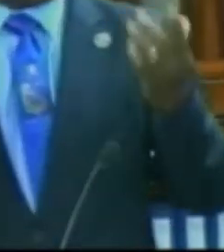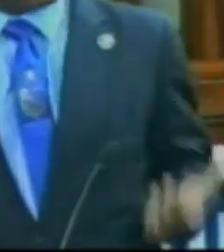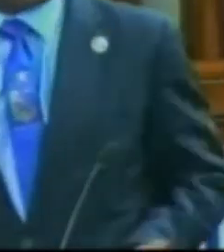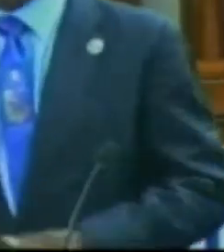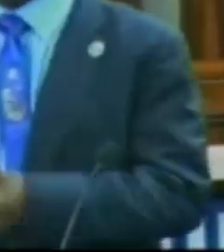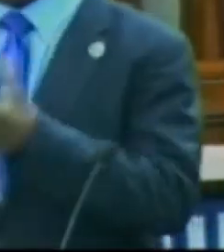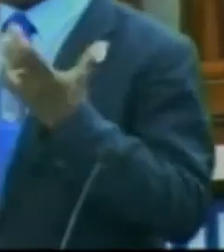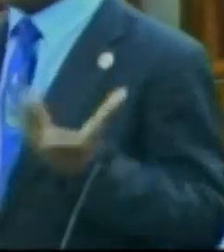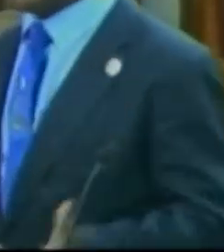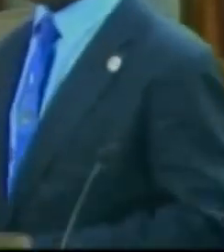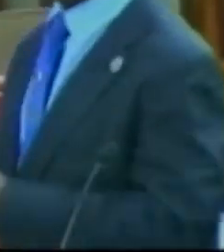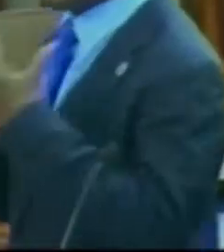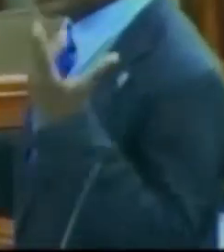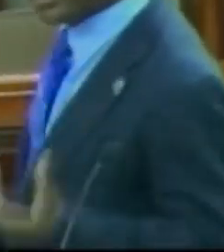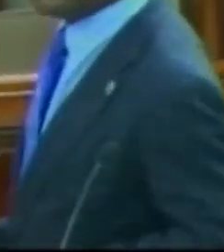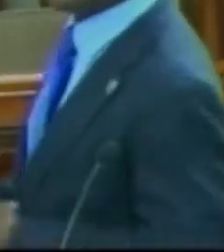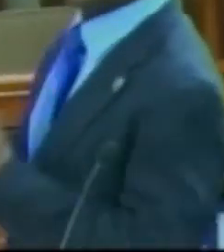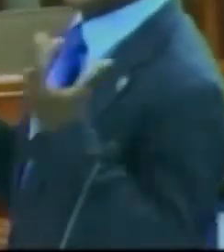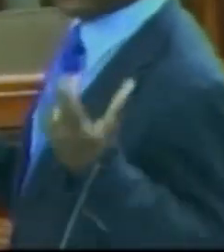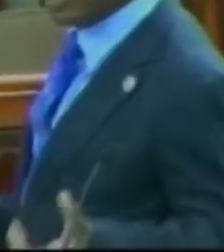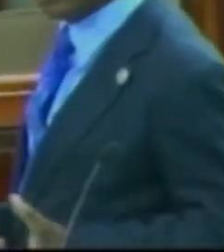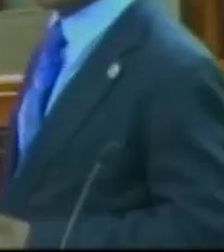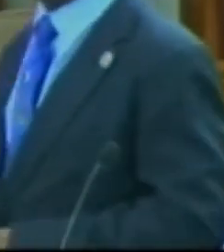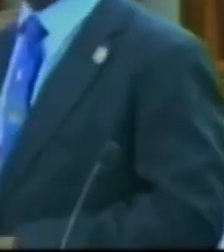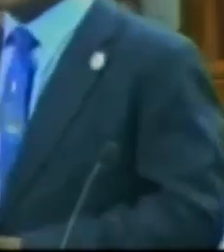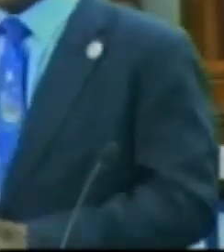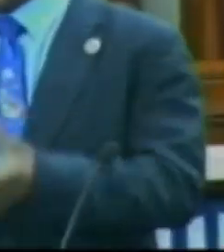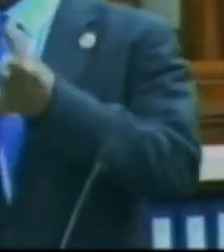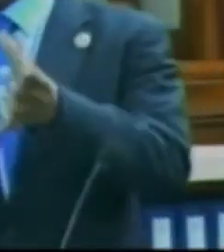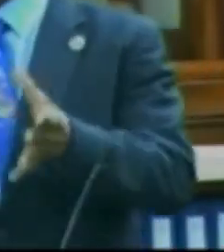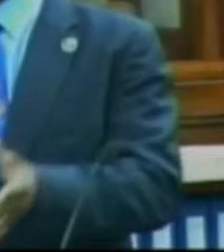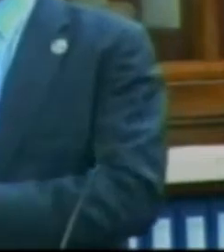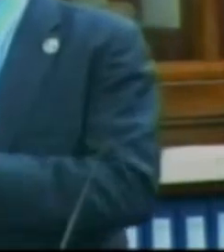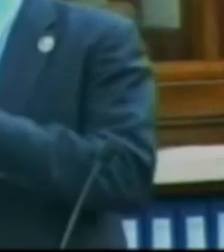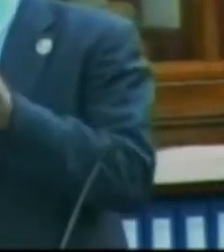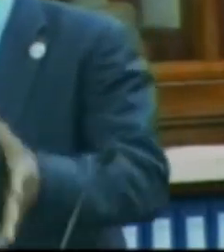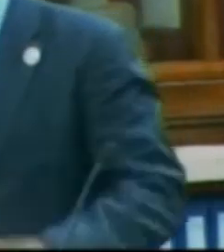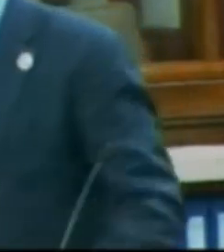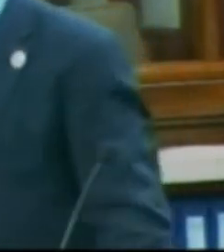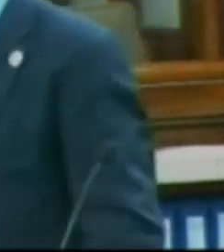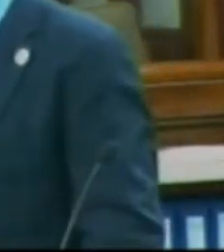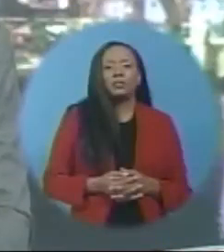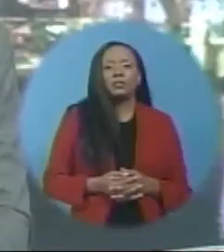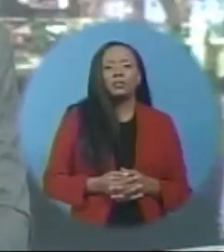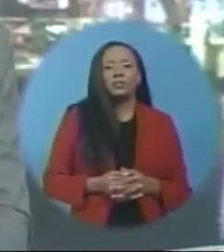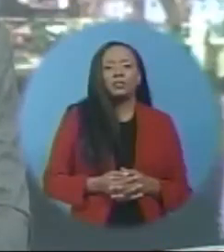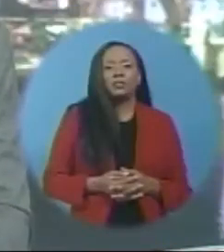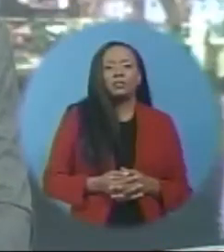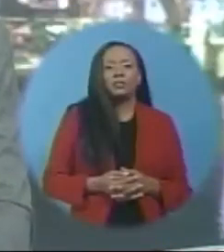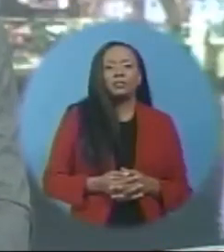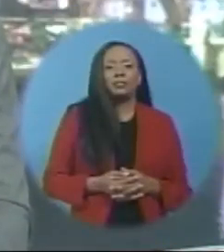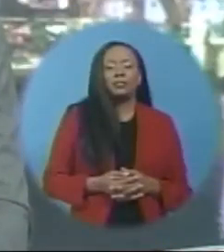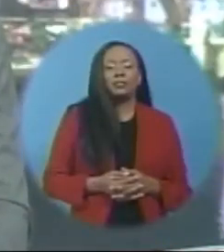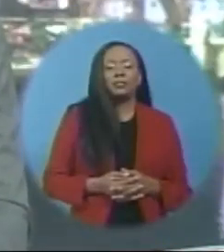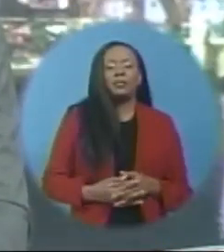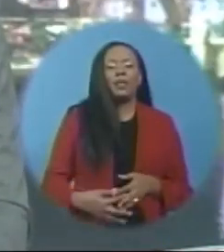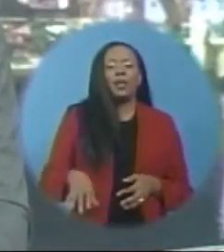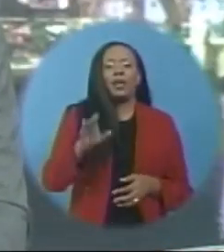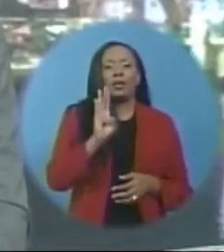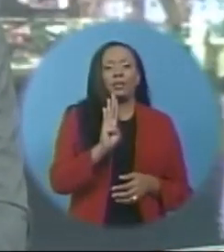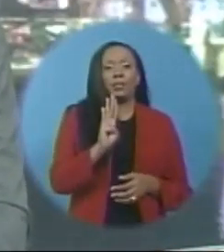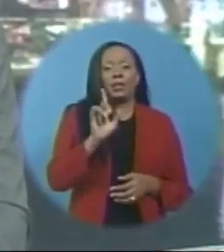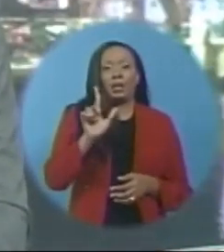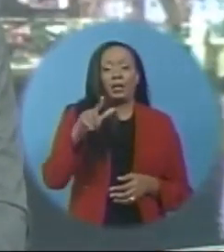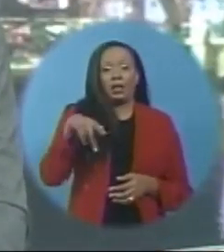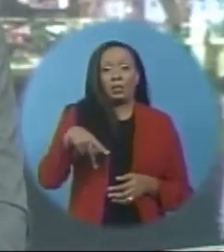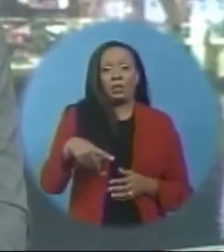clean the trees for you and prune them and so on and take the coconuts. An opposition MP